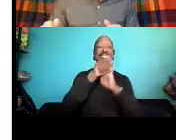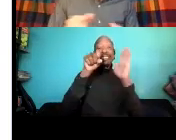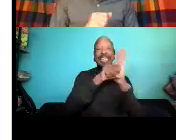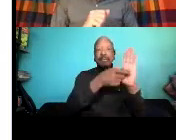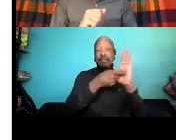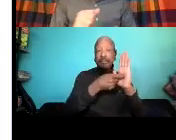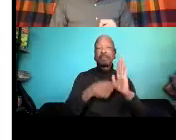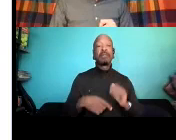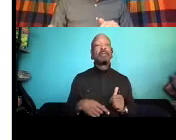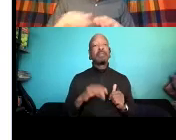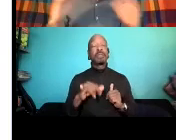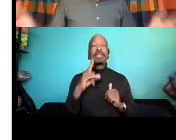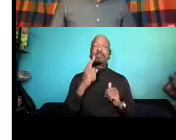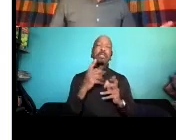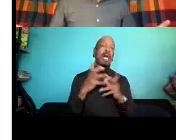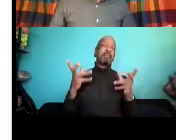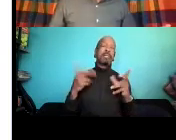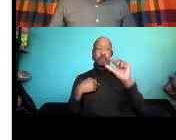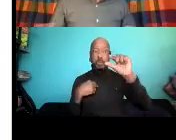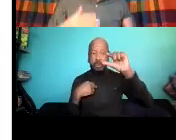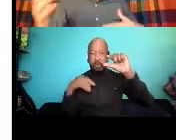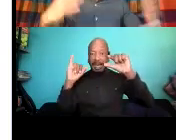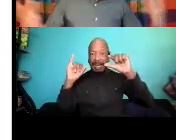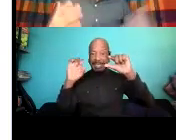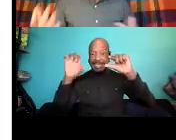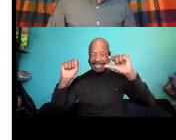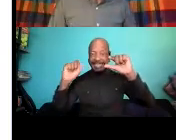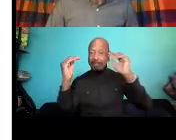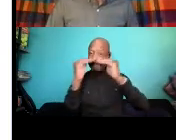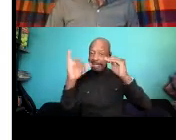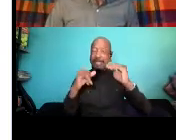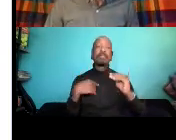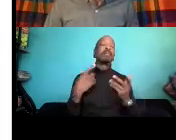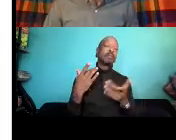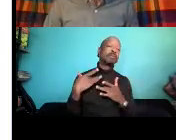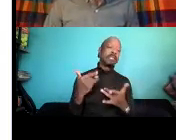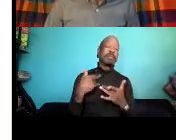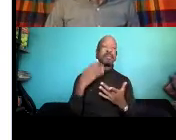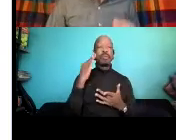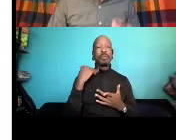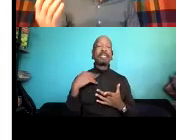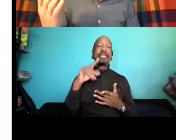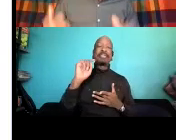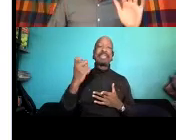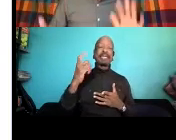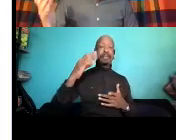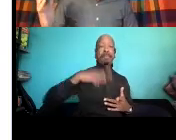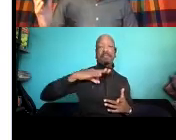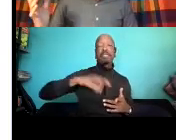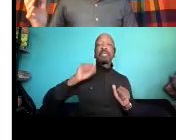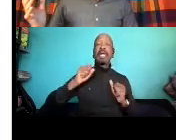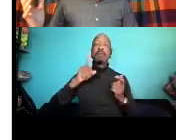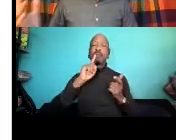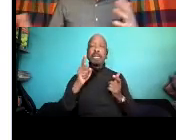variety of icing you elect at the federal level, usually to achieve some particular tax benefit. You can really mix and